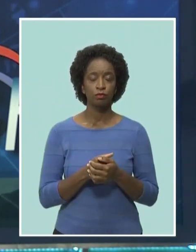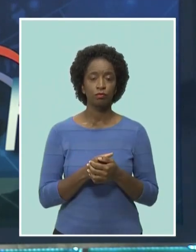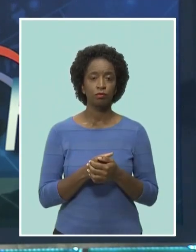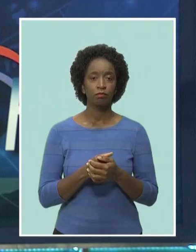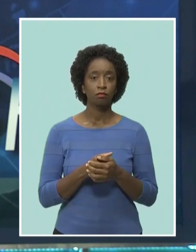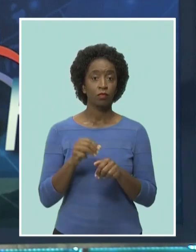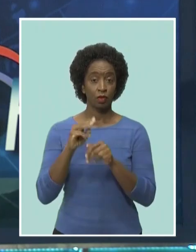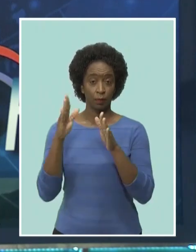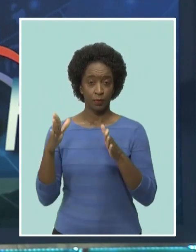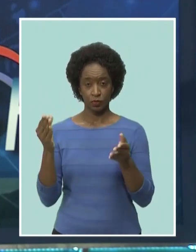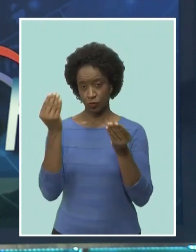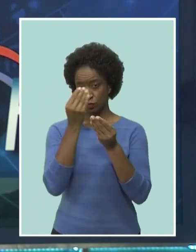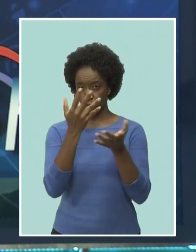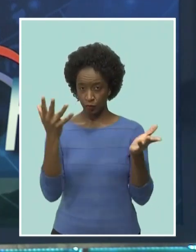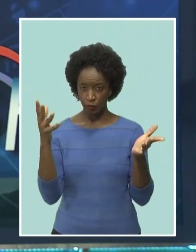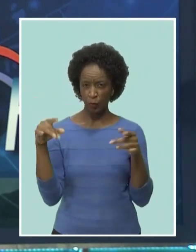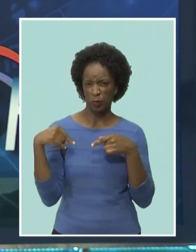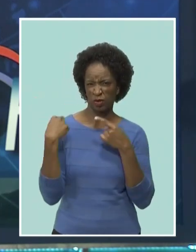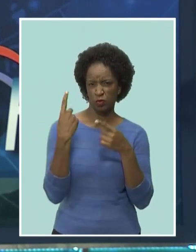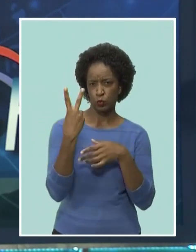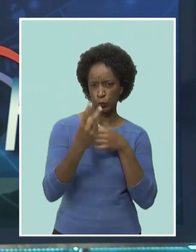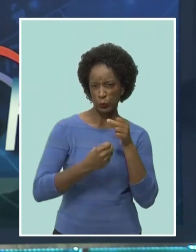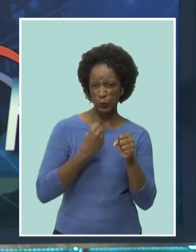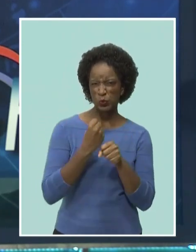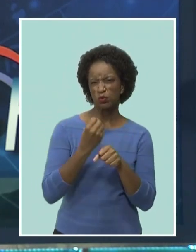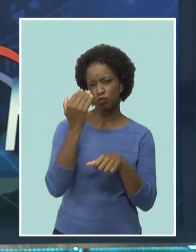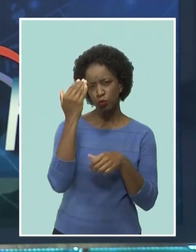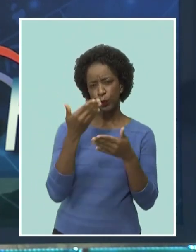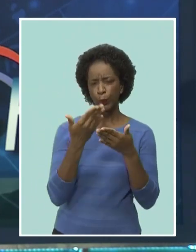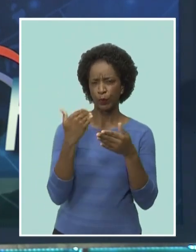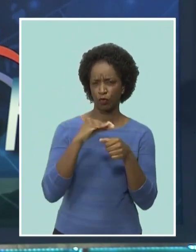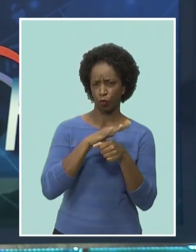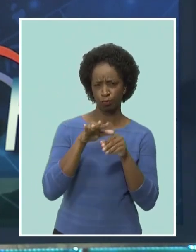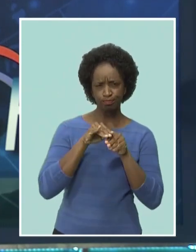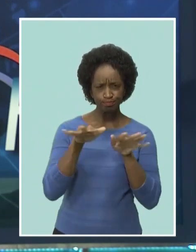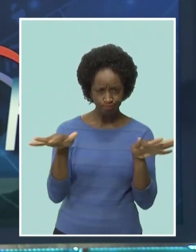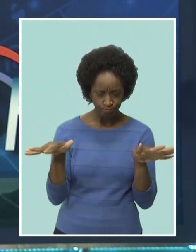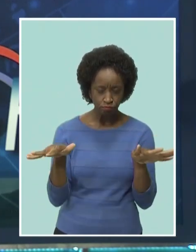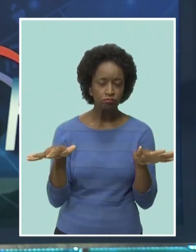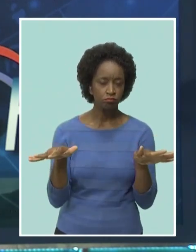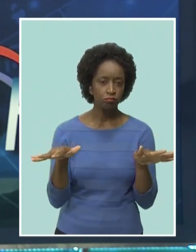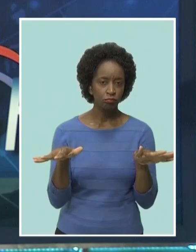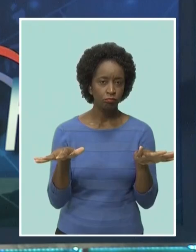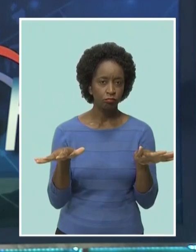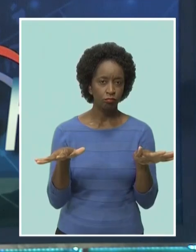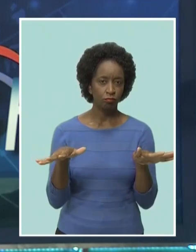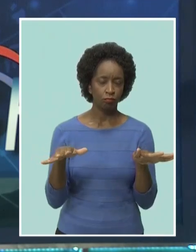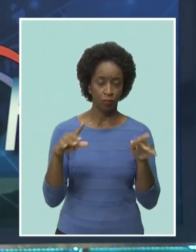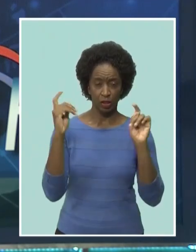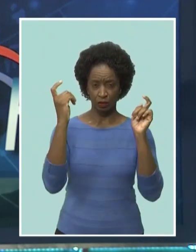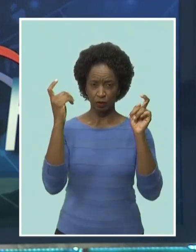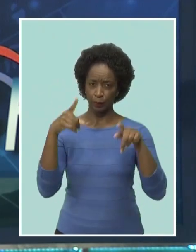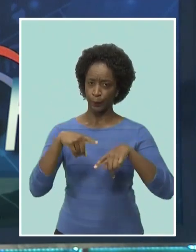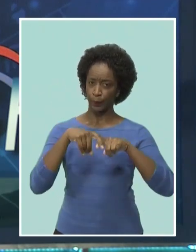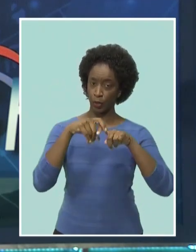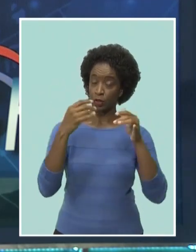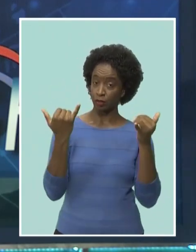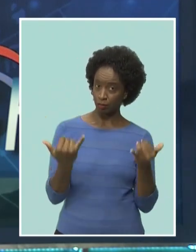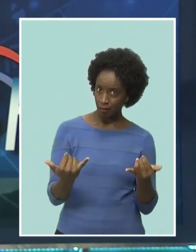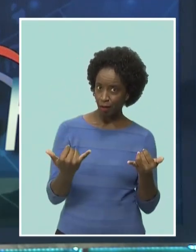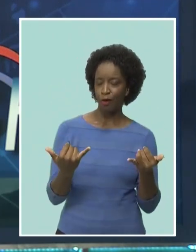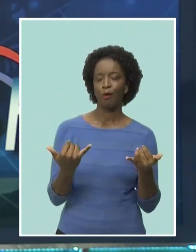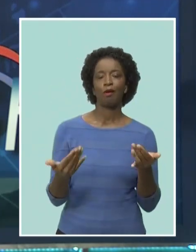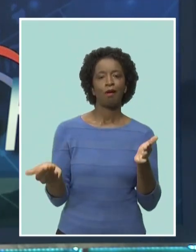in 2 years due to the COVID-19 pandemic, there will be a full celebration of any and all things Barbadian for our